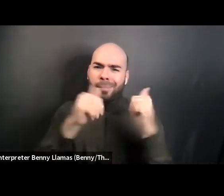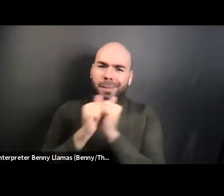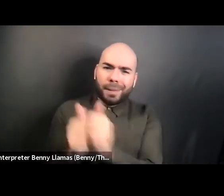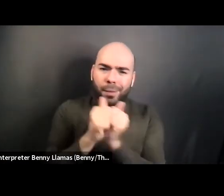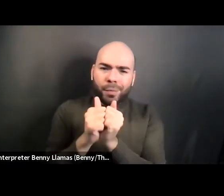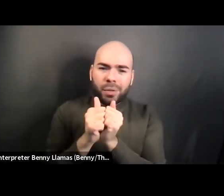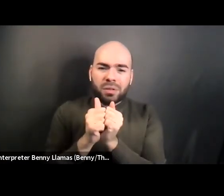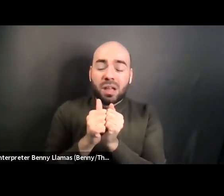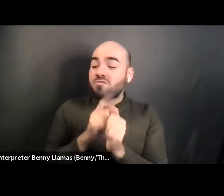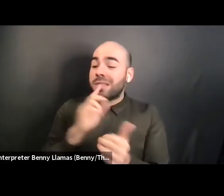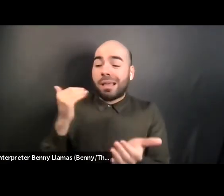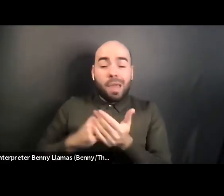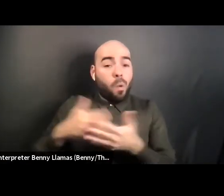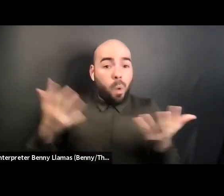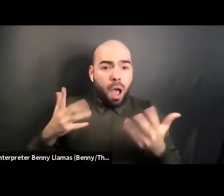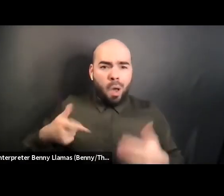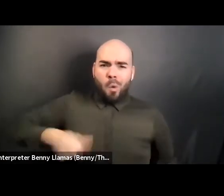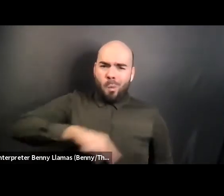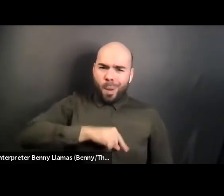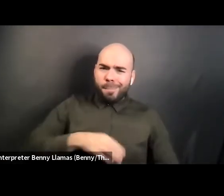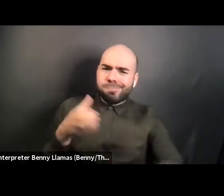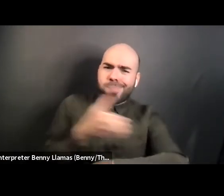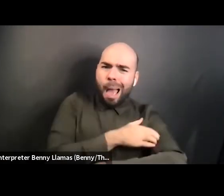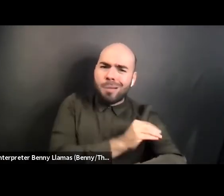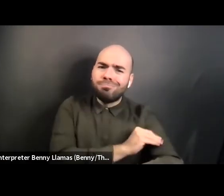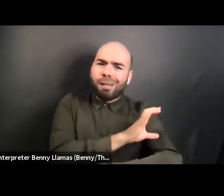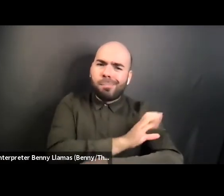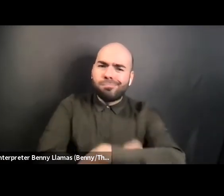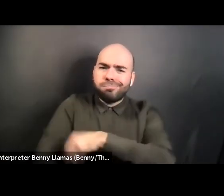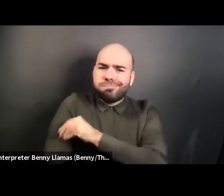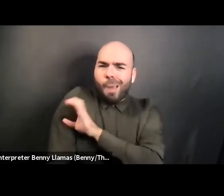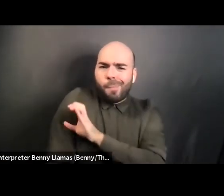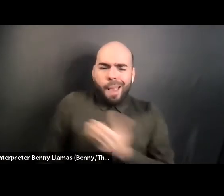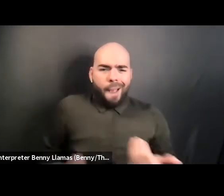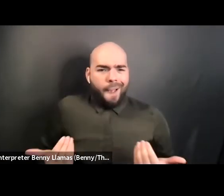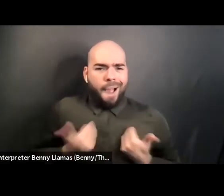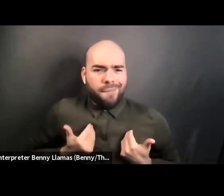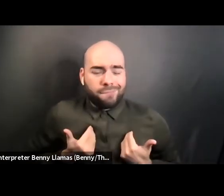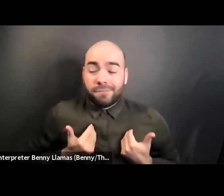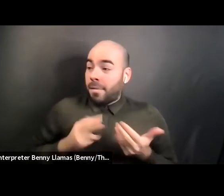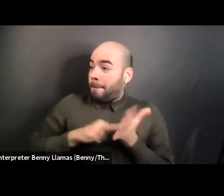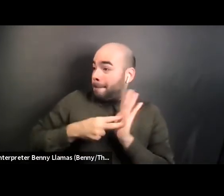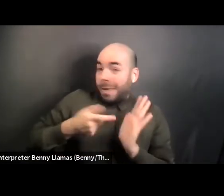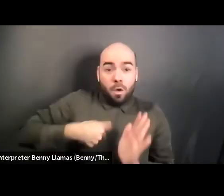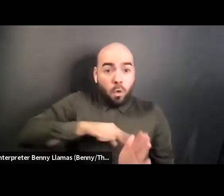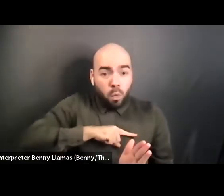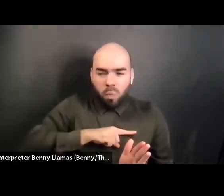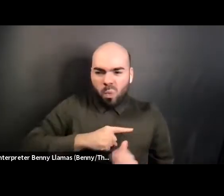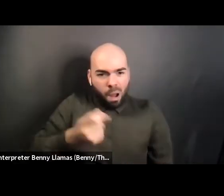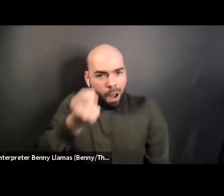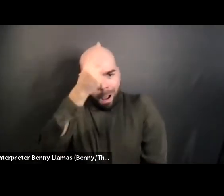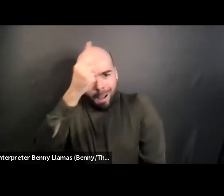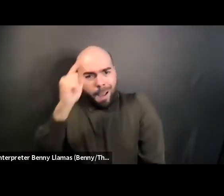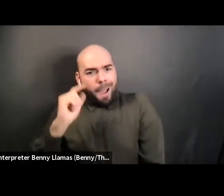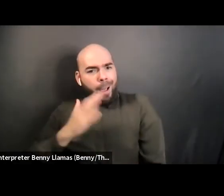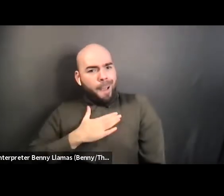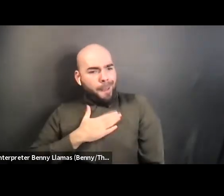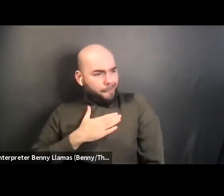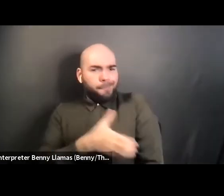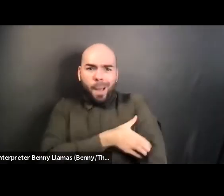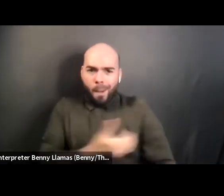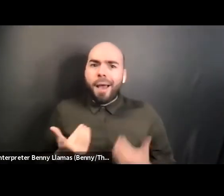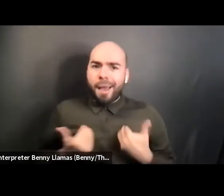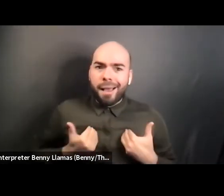are powerful. Power is abundant, and having a strong grasp of our individual power allows us to begin